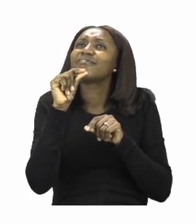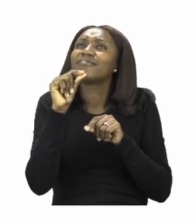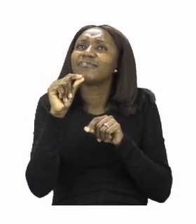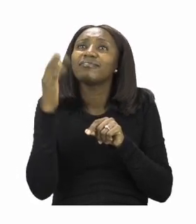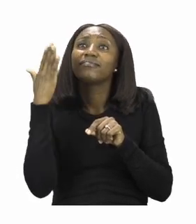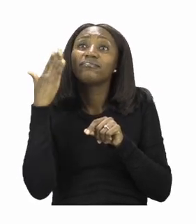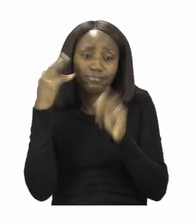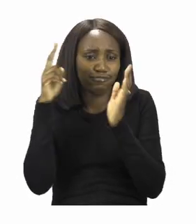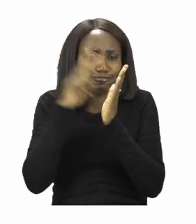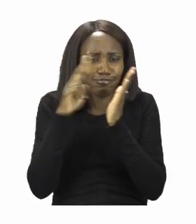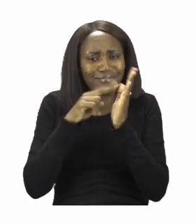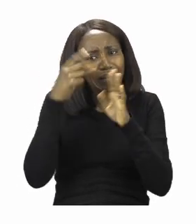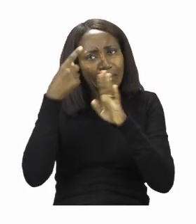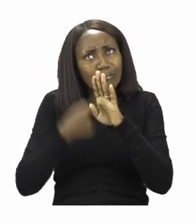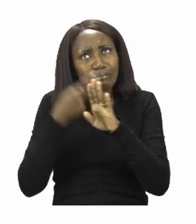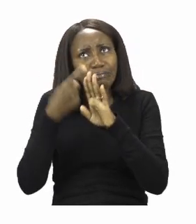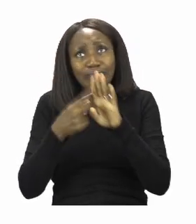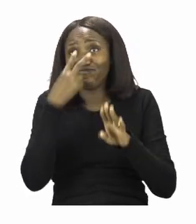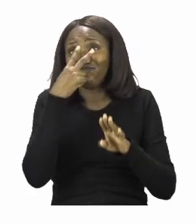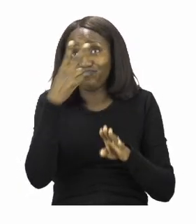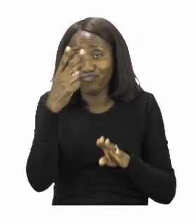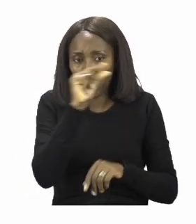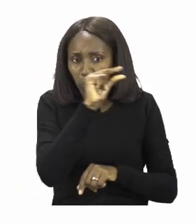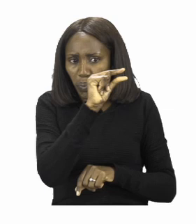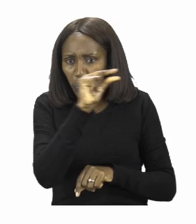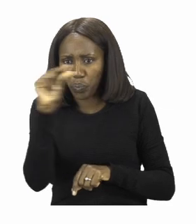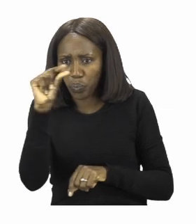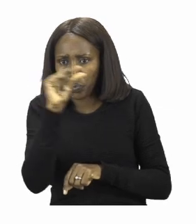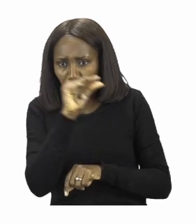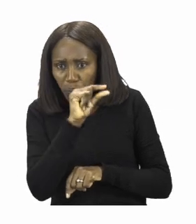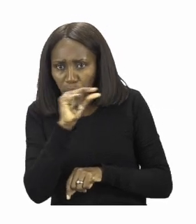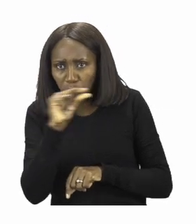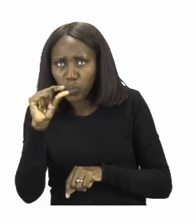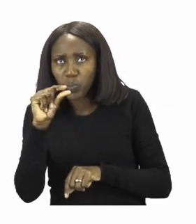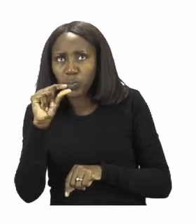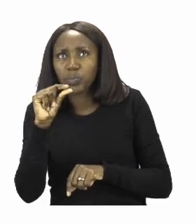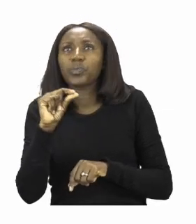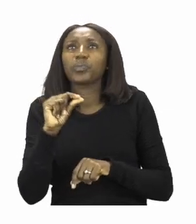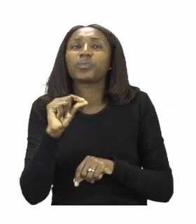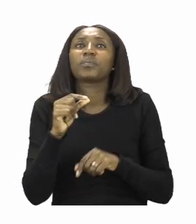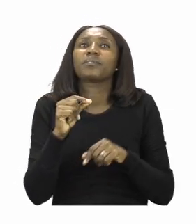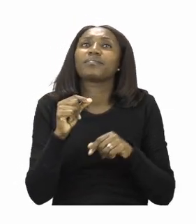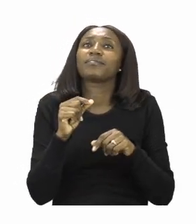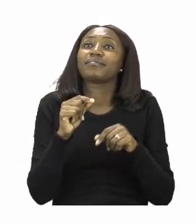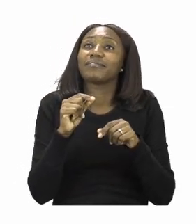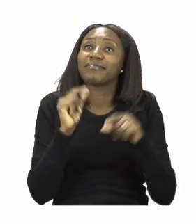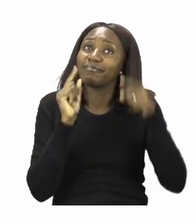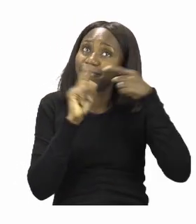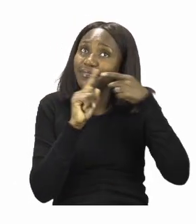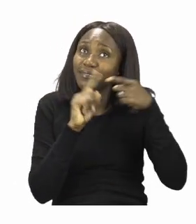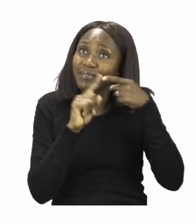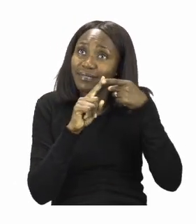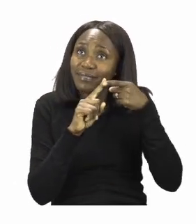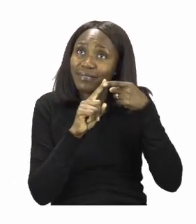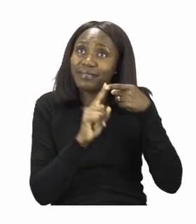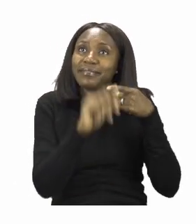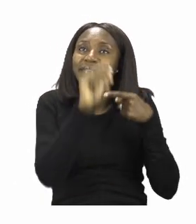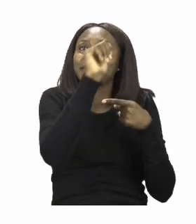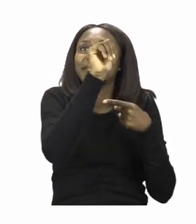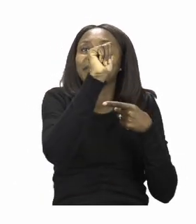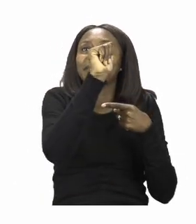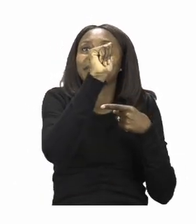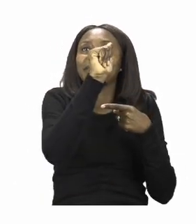use when we are speaking or writing. The first one is a.